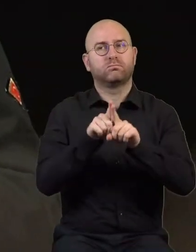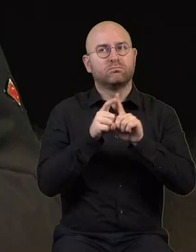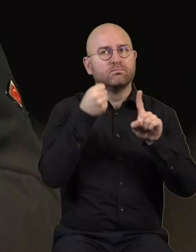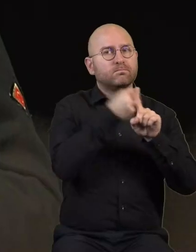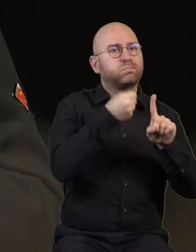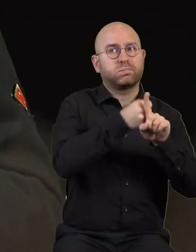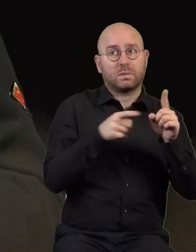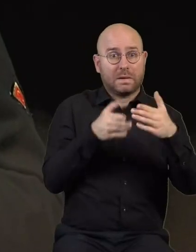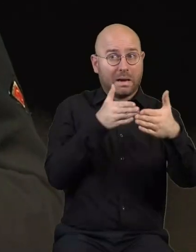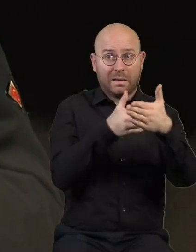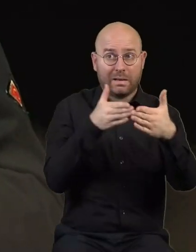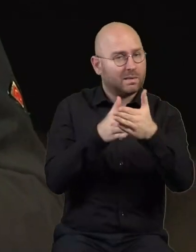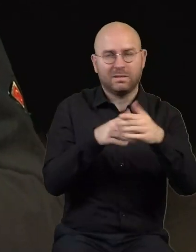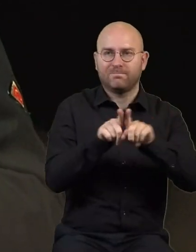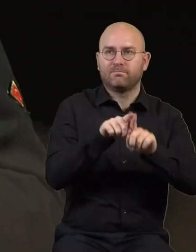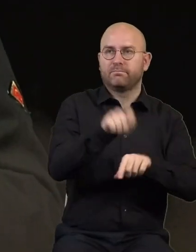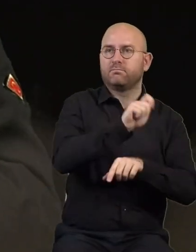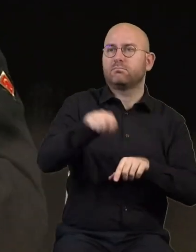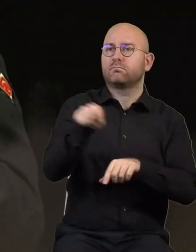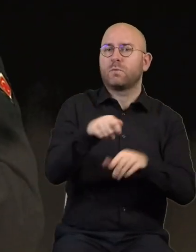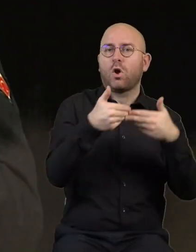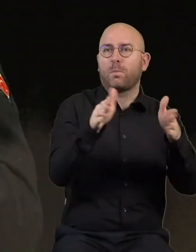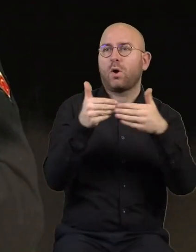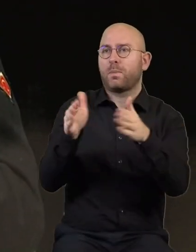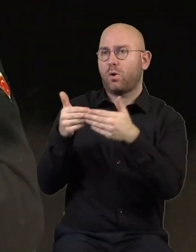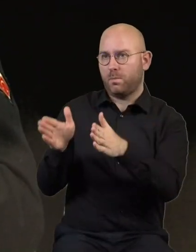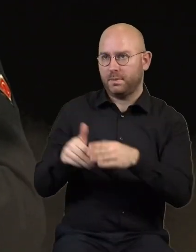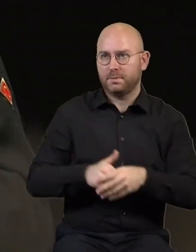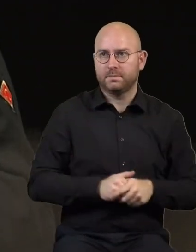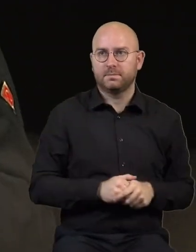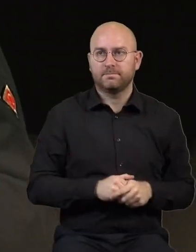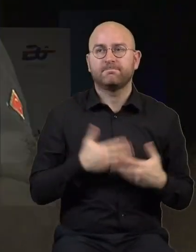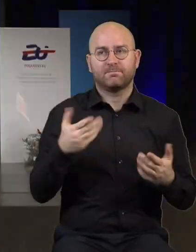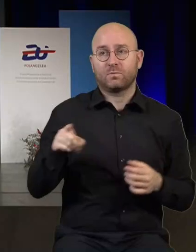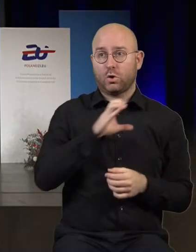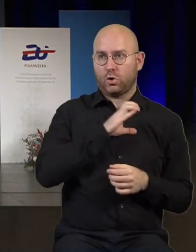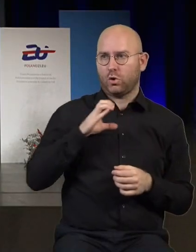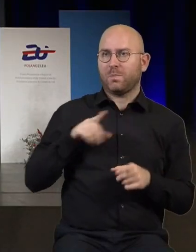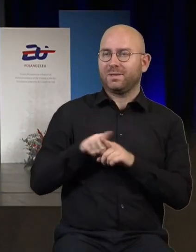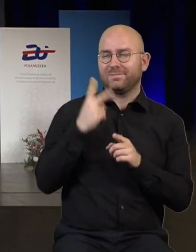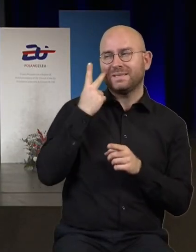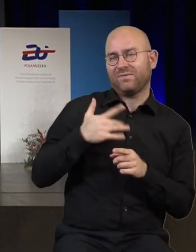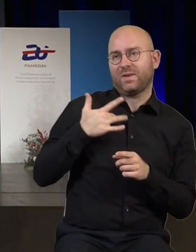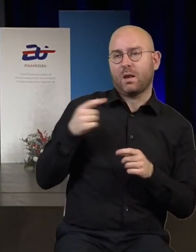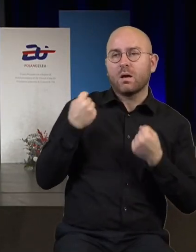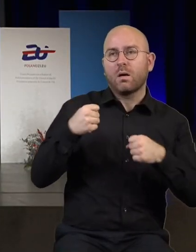too slowly, in our opinion, but there's progress. Thank you. Thank you very much.